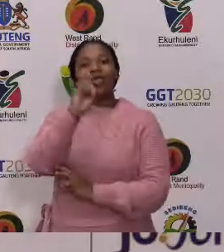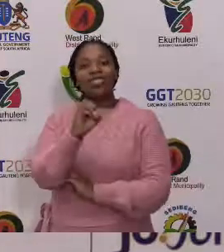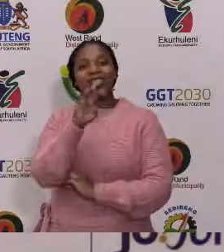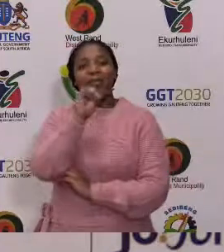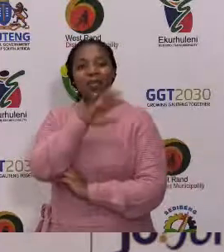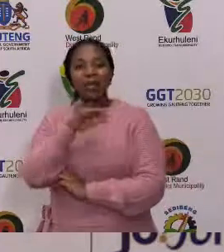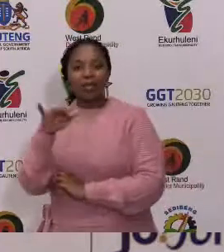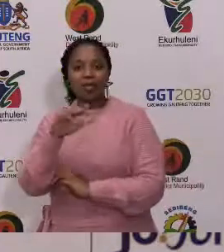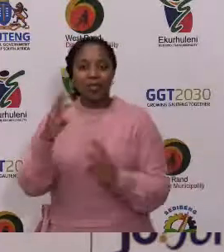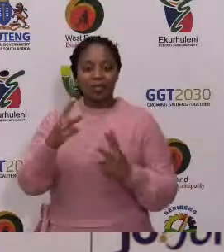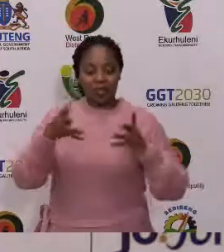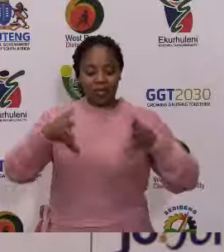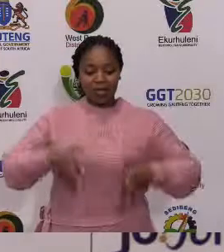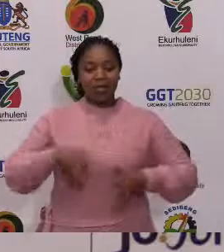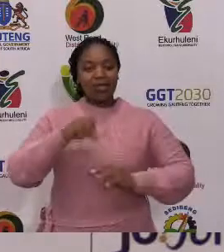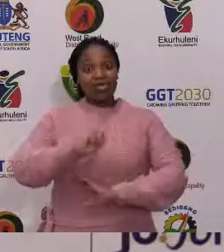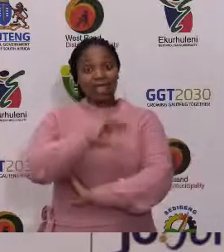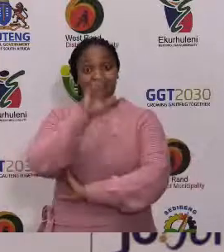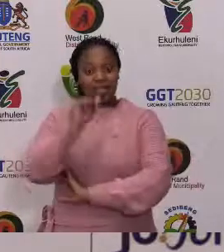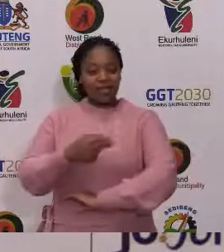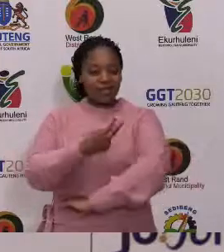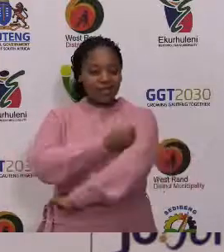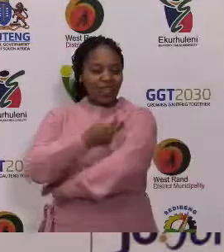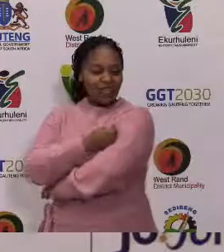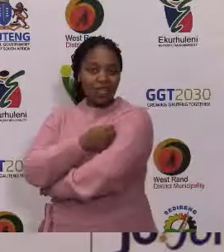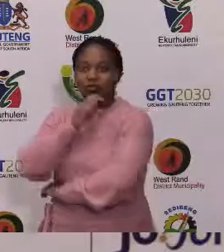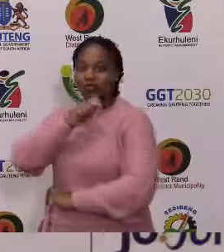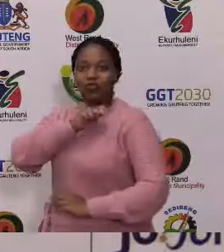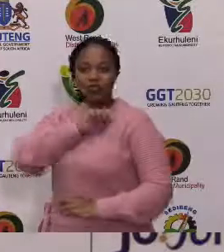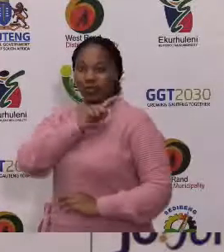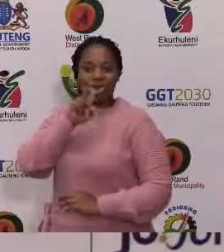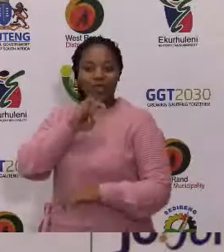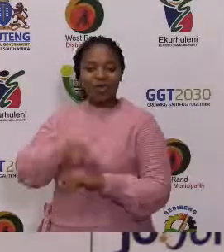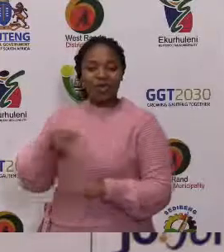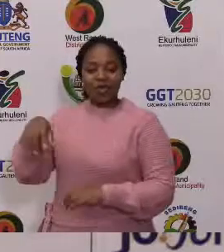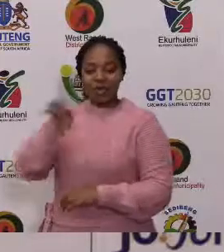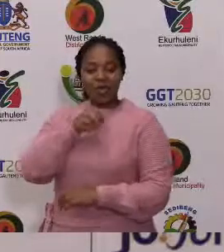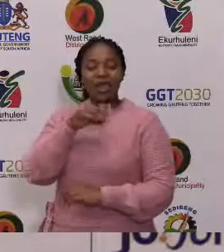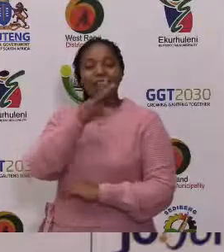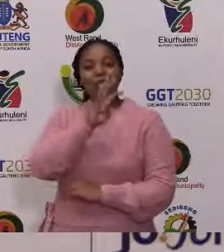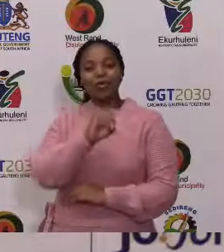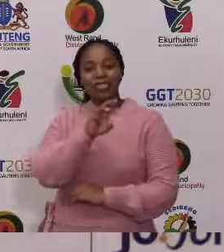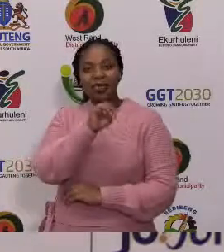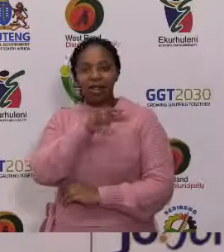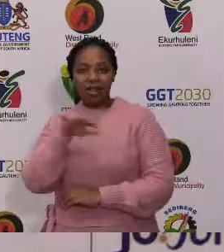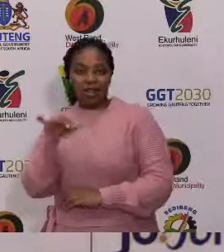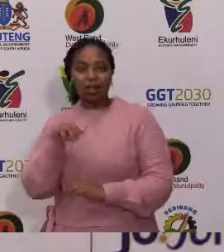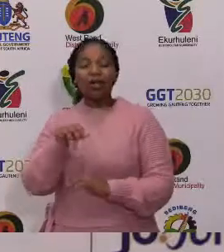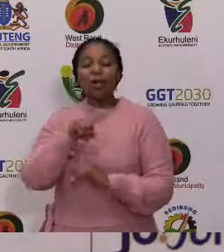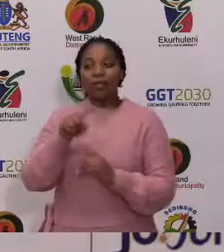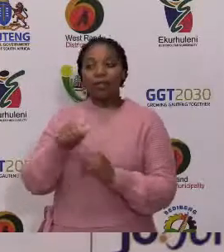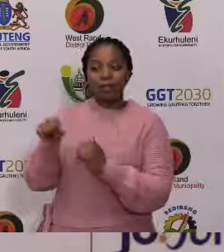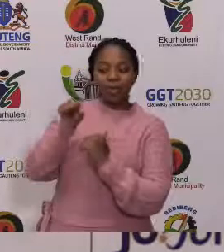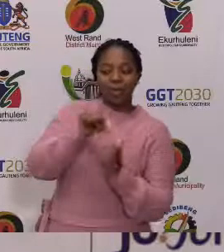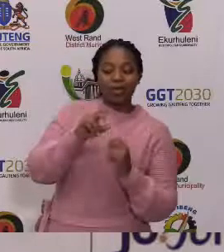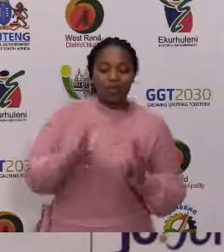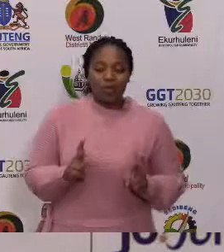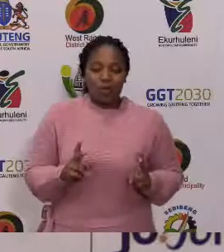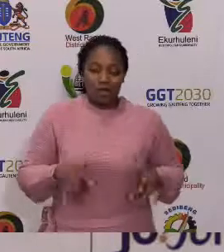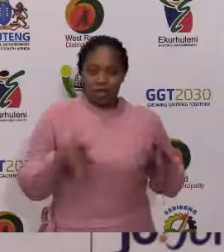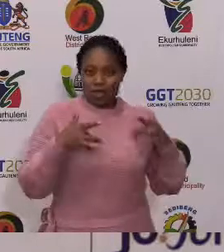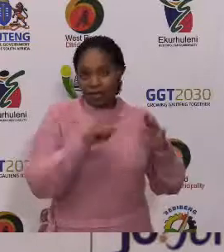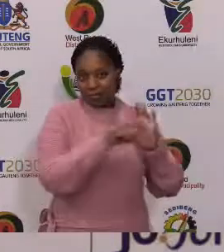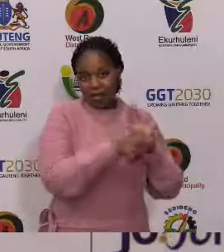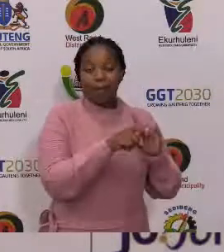vaccinated, in fact, we don't need to get 40 million South Africans vaccinated to get back to a relatively normal lifestyle. What we need to do is we need to get at least